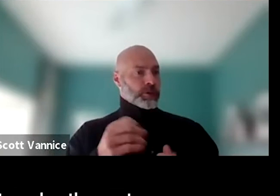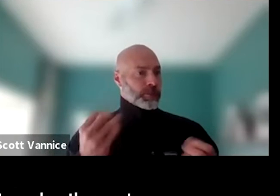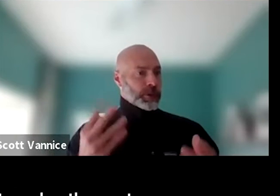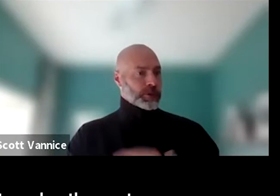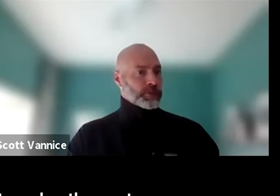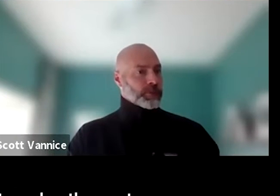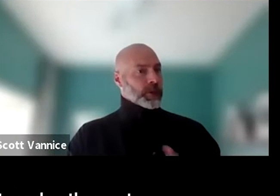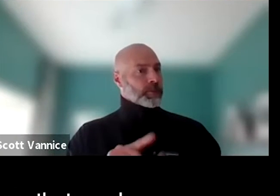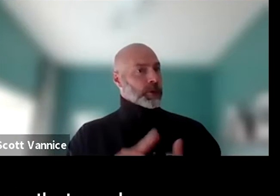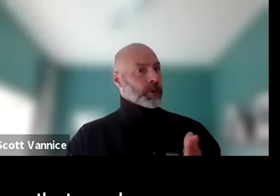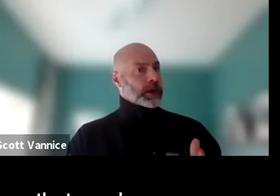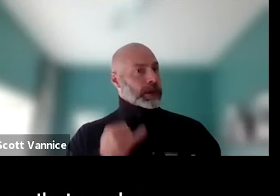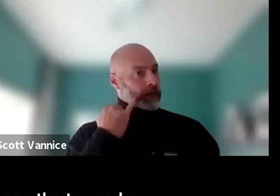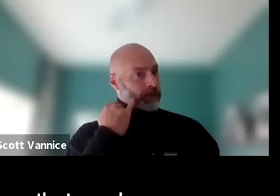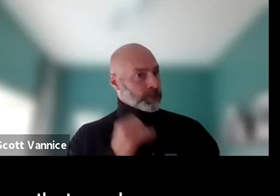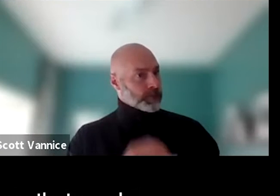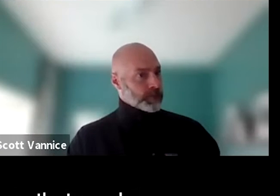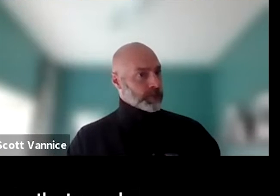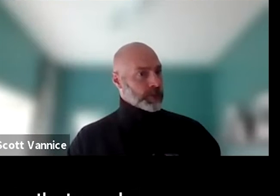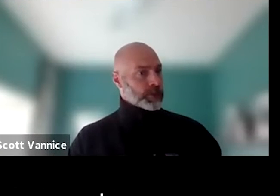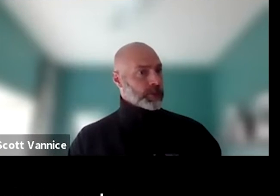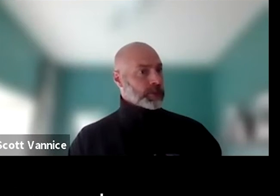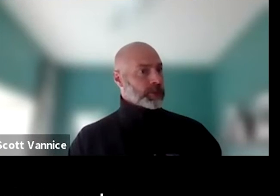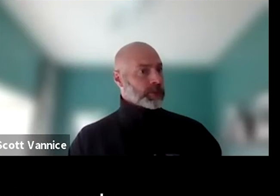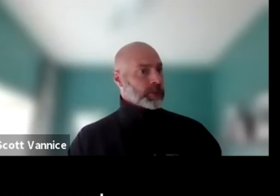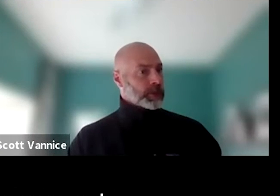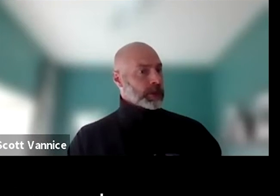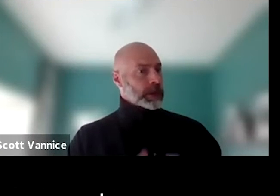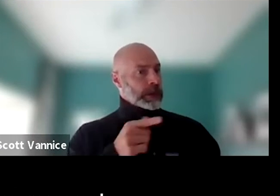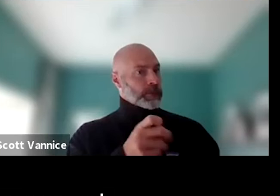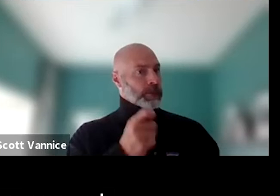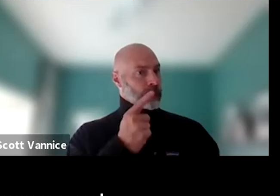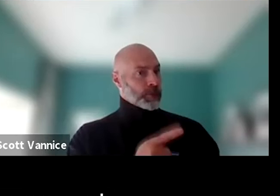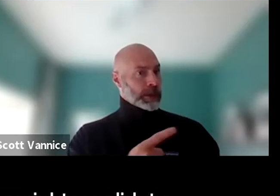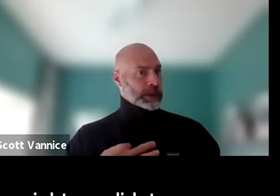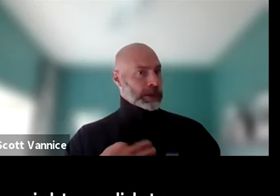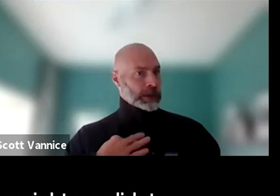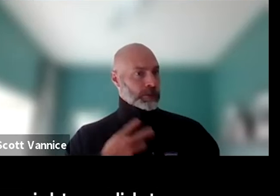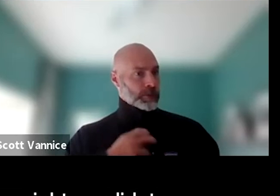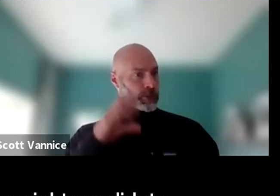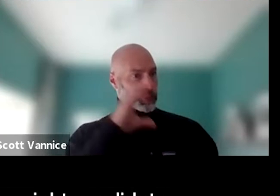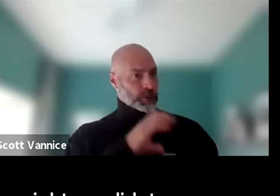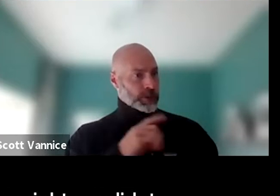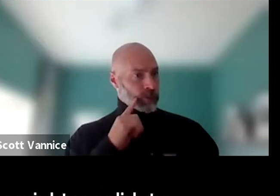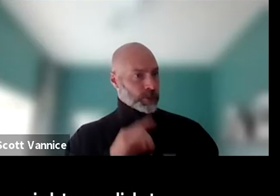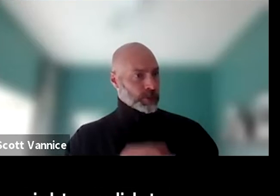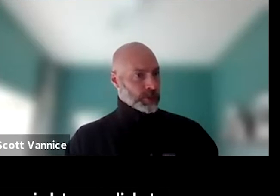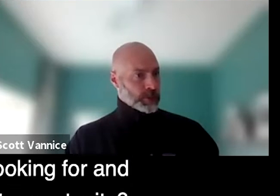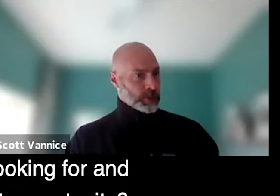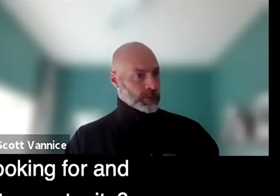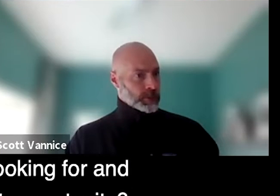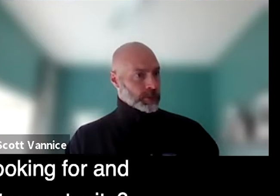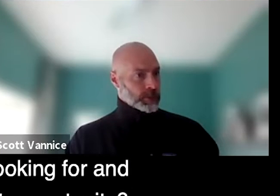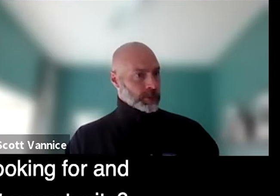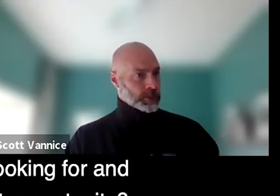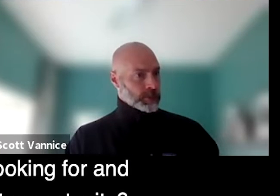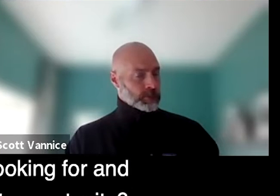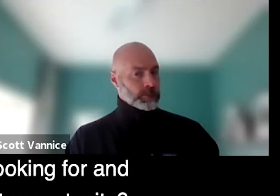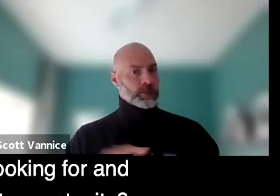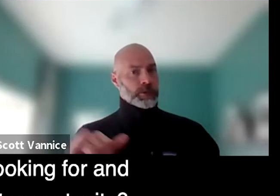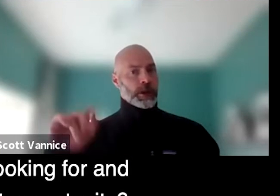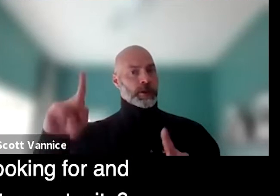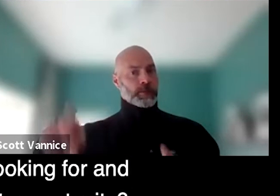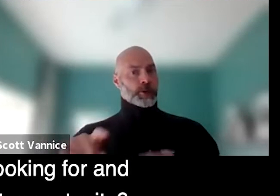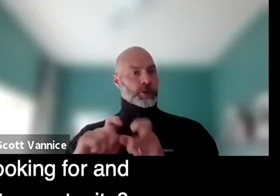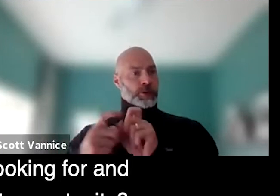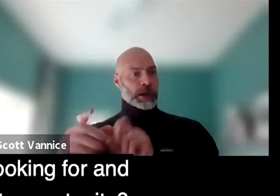internship and they did not make the cut, then we didn't lose that much. But what if, hear me out, what if they were the right candidate that we were looking for